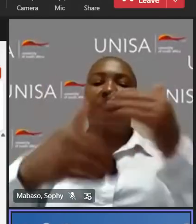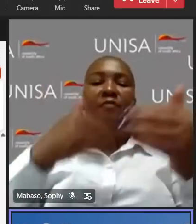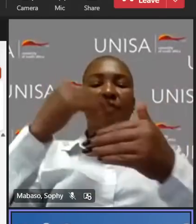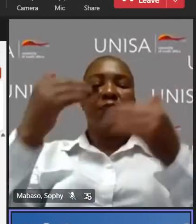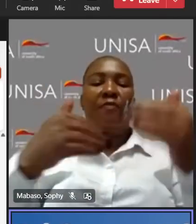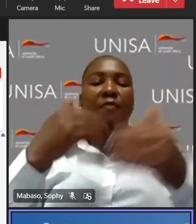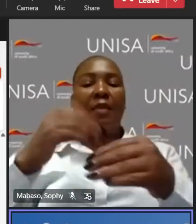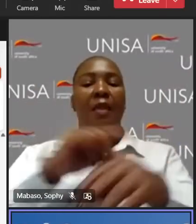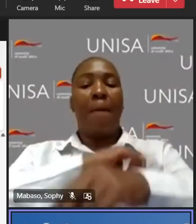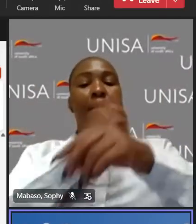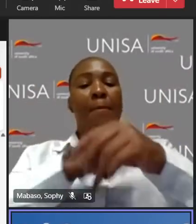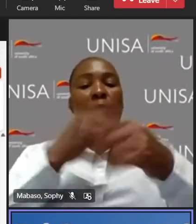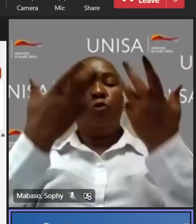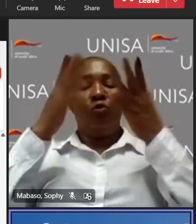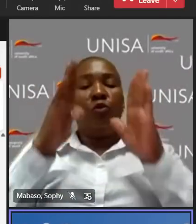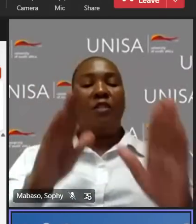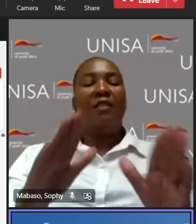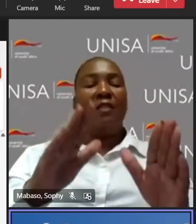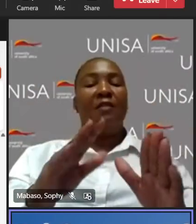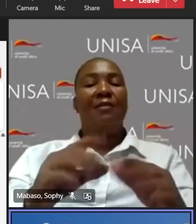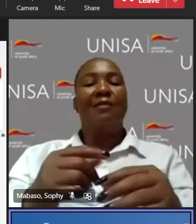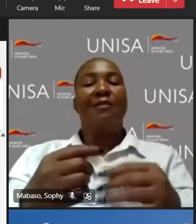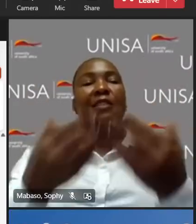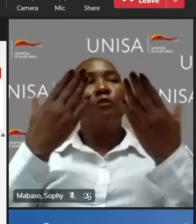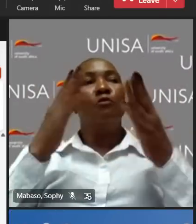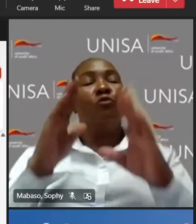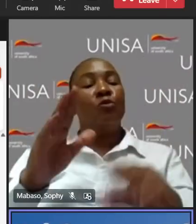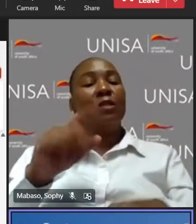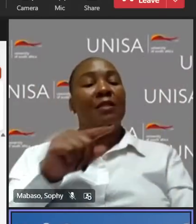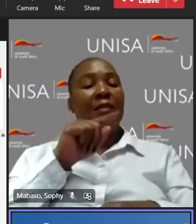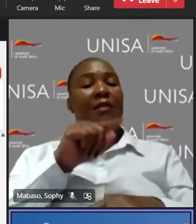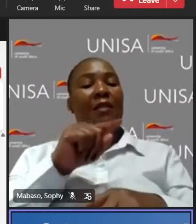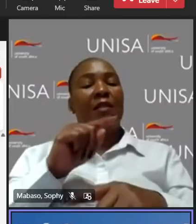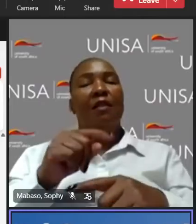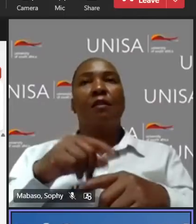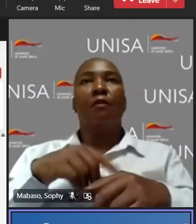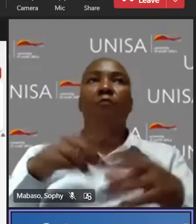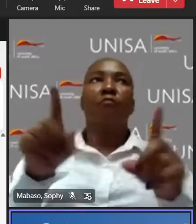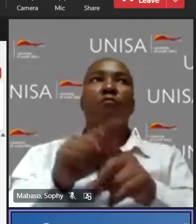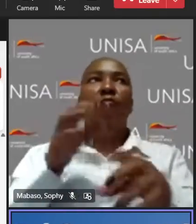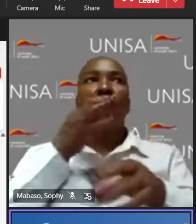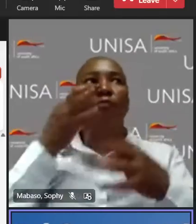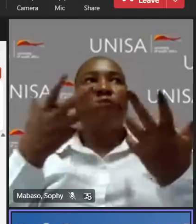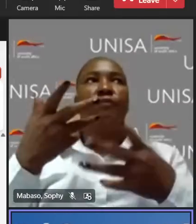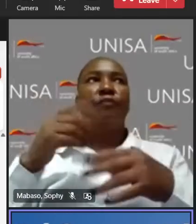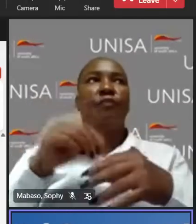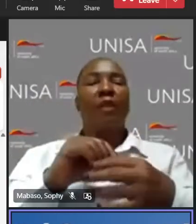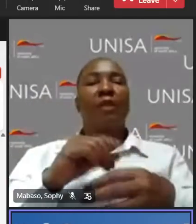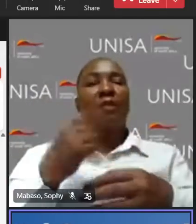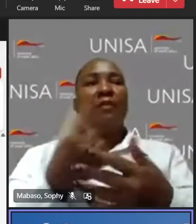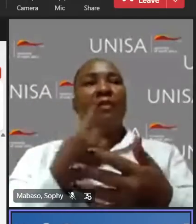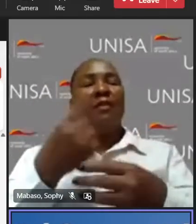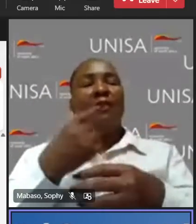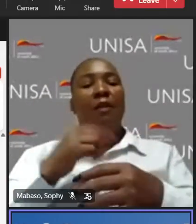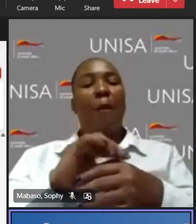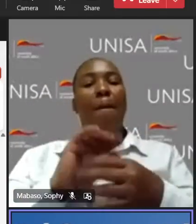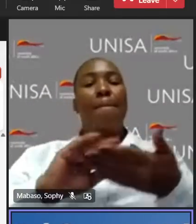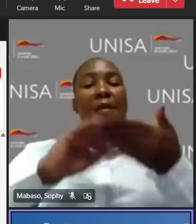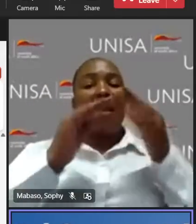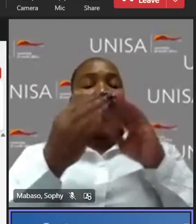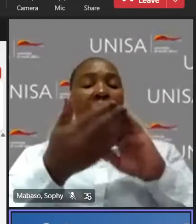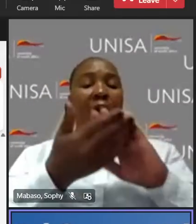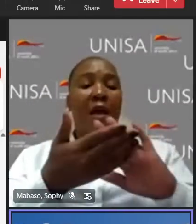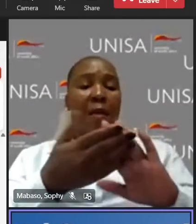empowered student is a student that can either save themselves from becoming a victim,